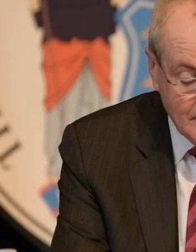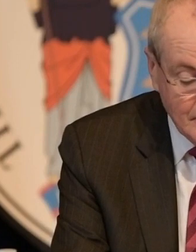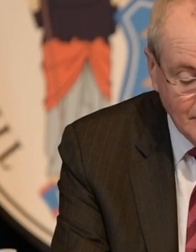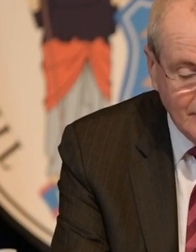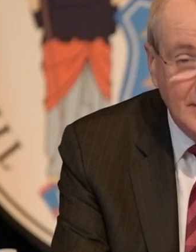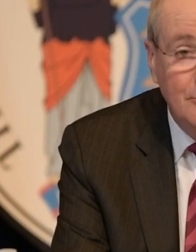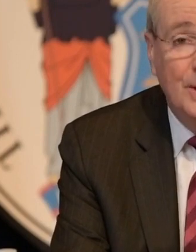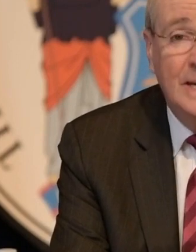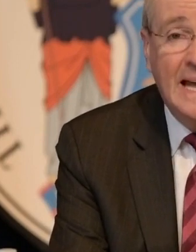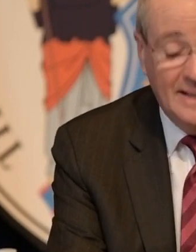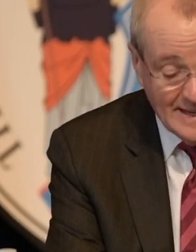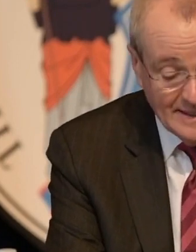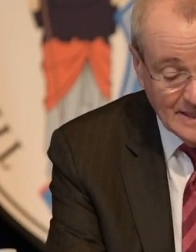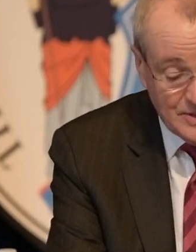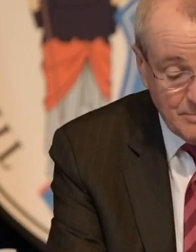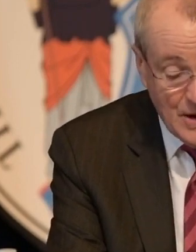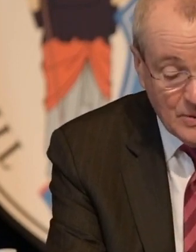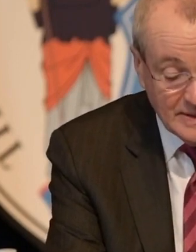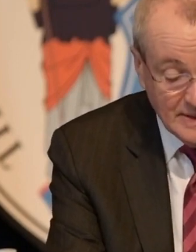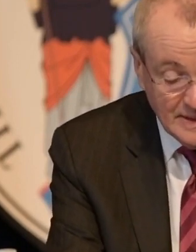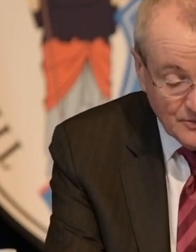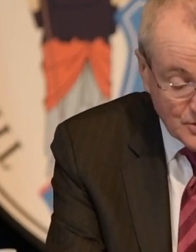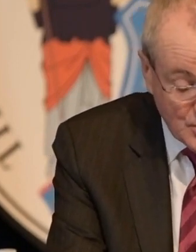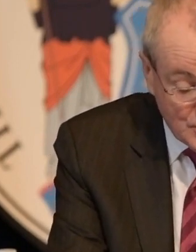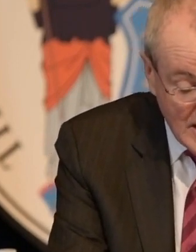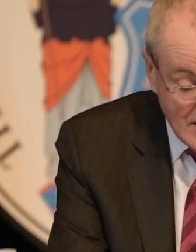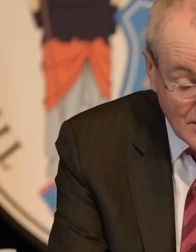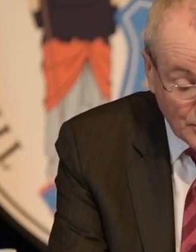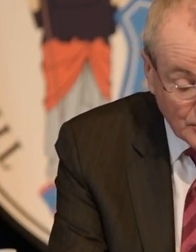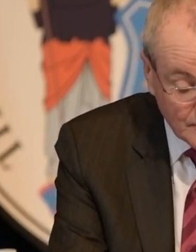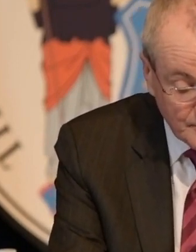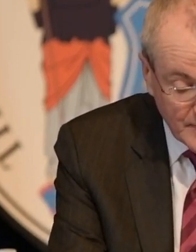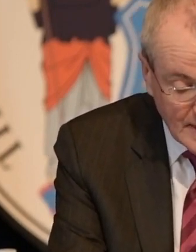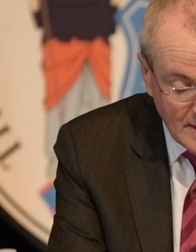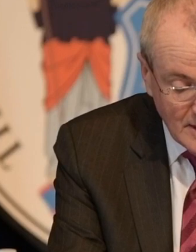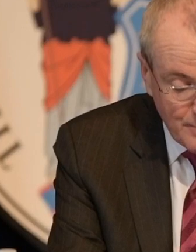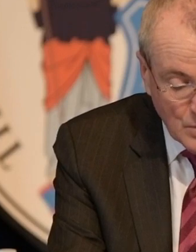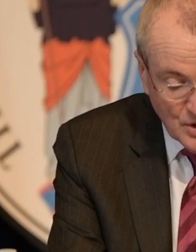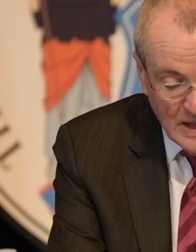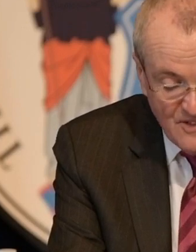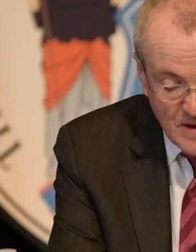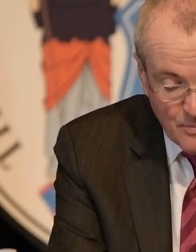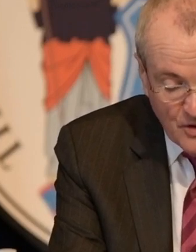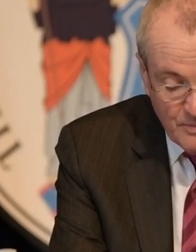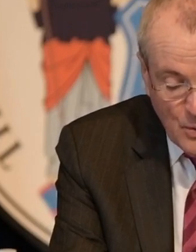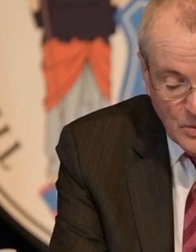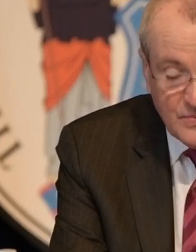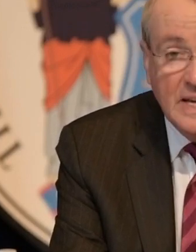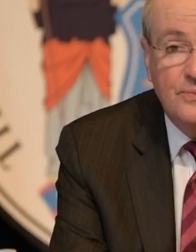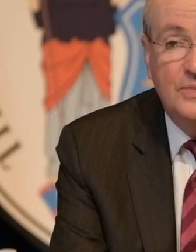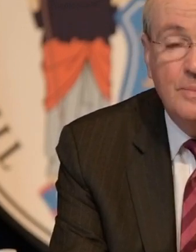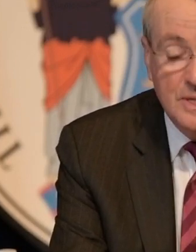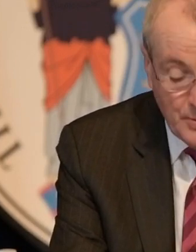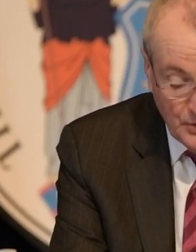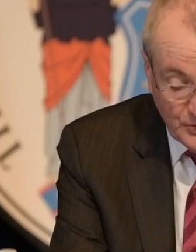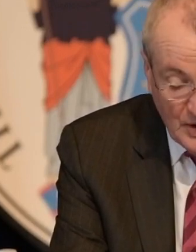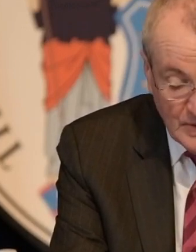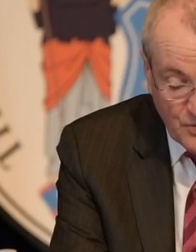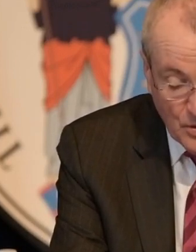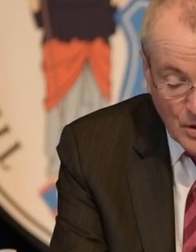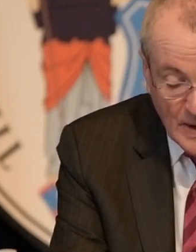1990. Bill and Anna again lived in Maywood for 68 years. Bill was a life member of Maywood VFW